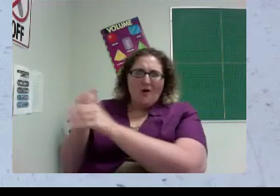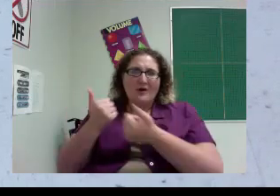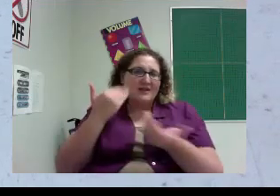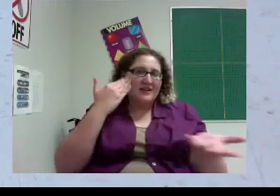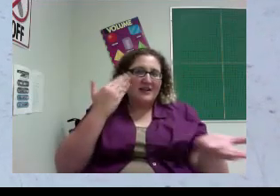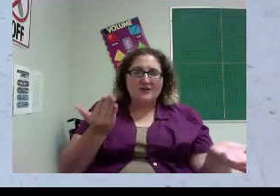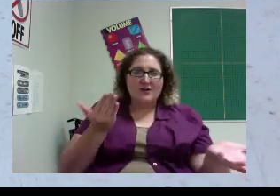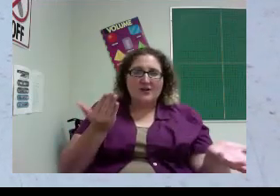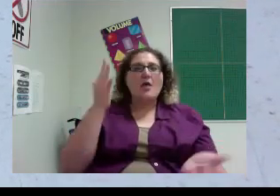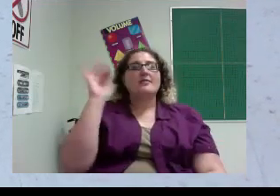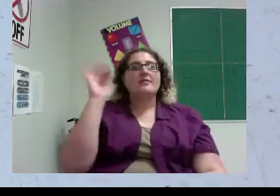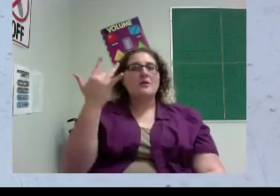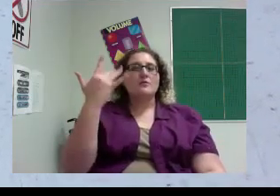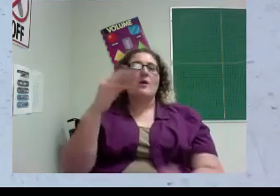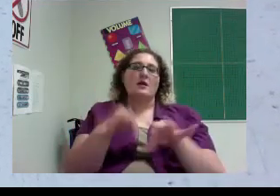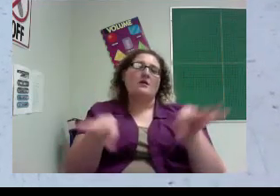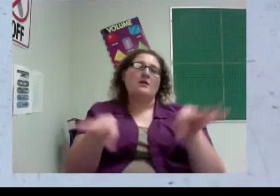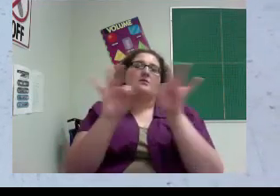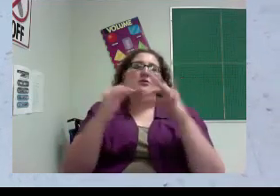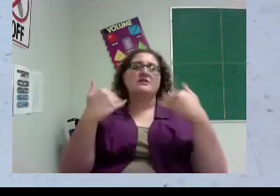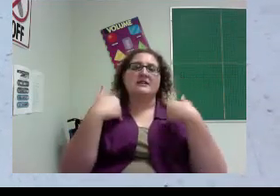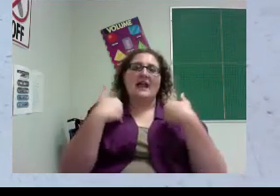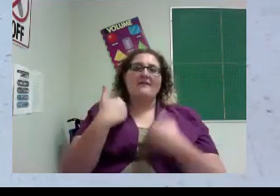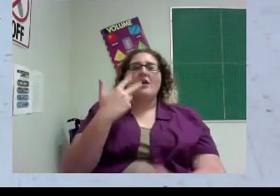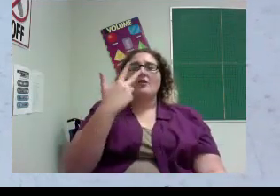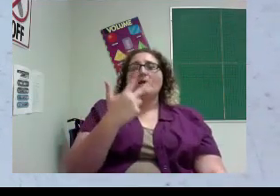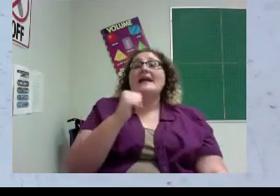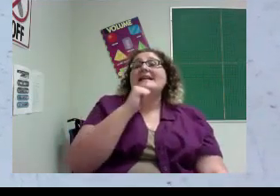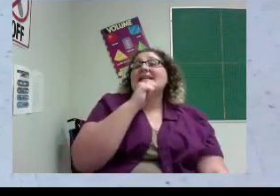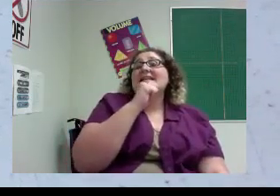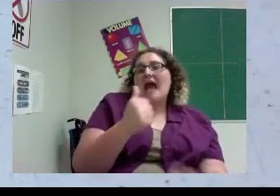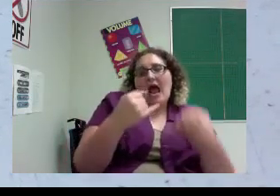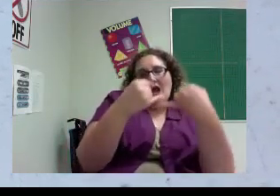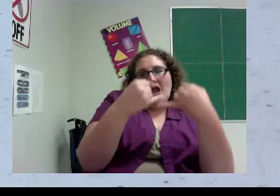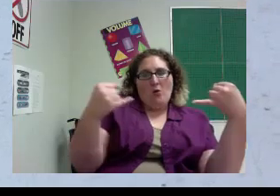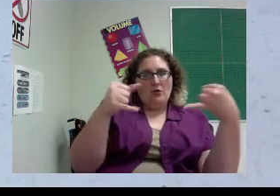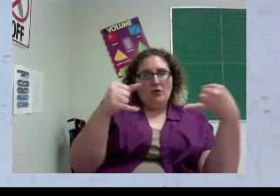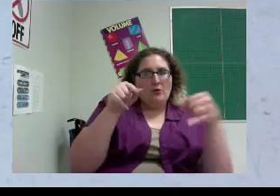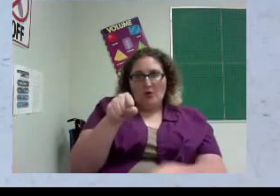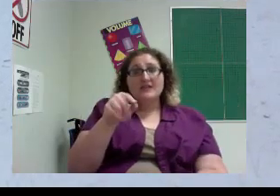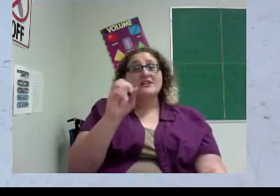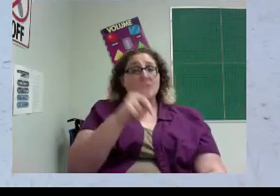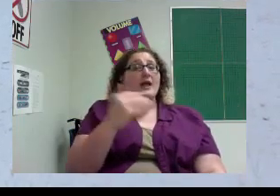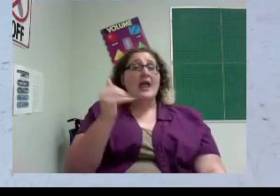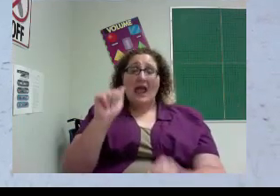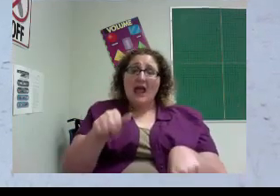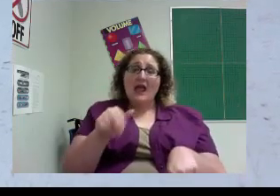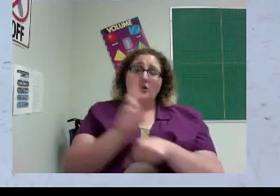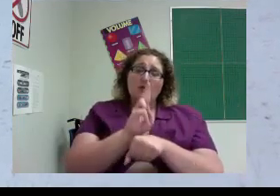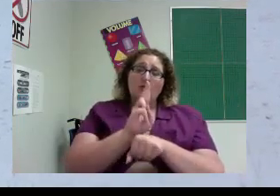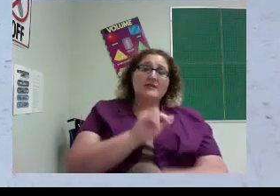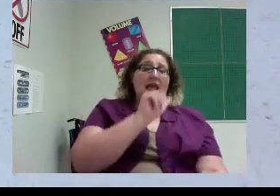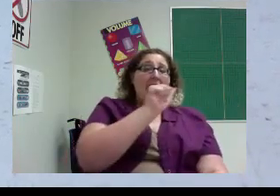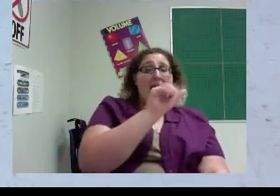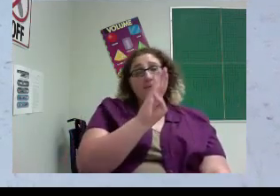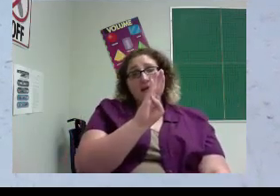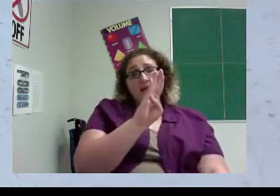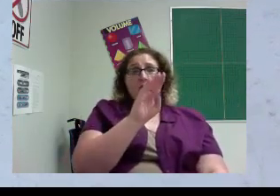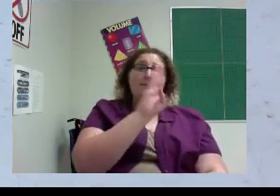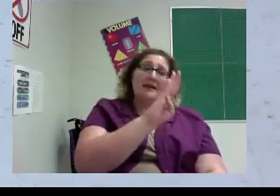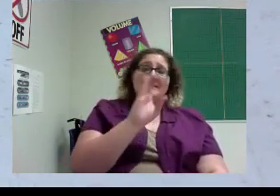or the wall. And so that's why it's important that we talk about having 3 non-collinear points. It's okay that I use AB